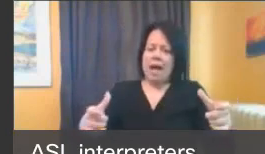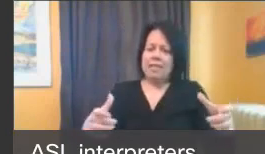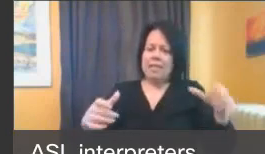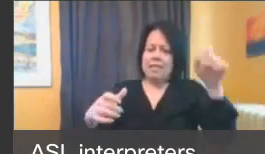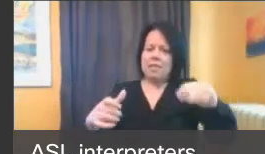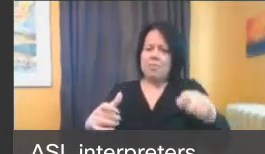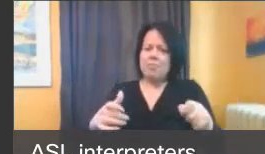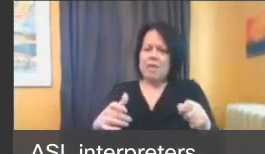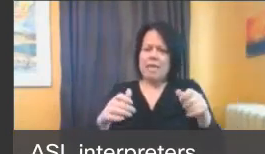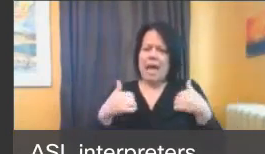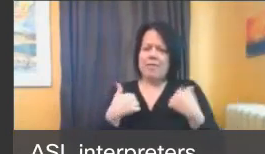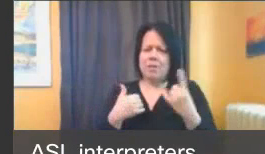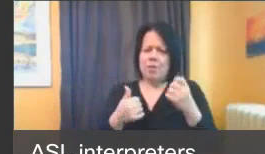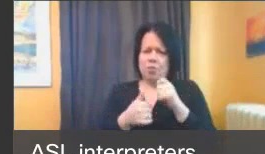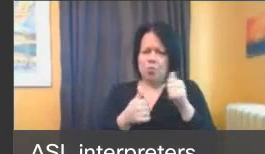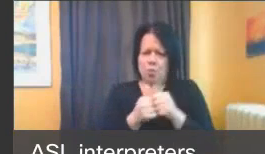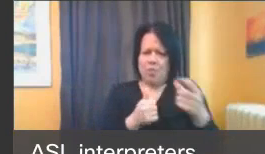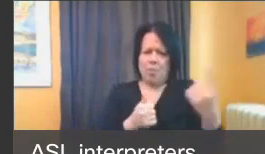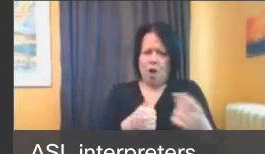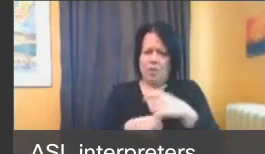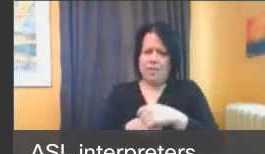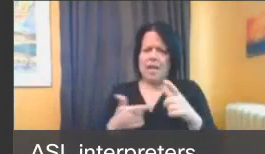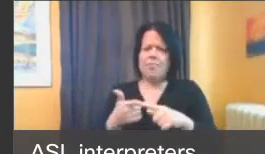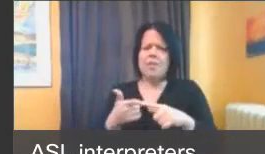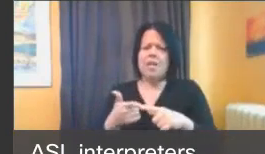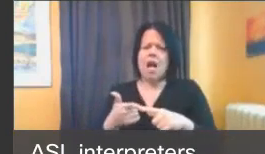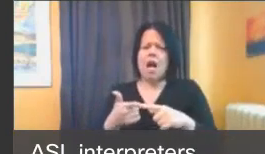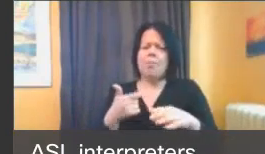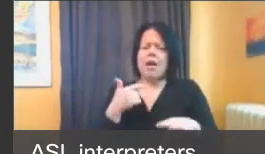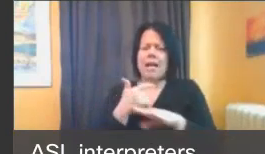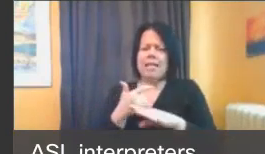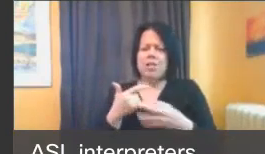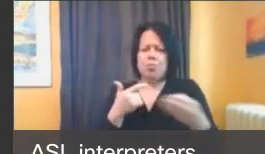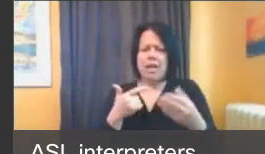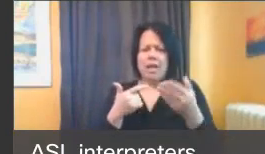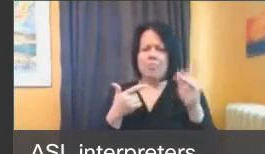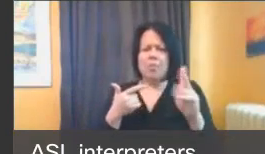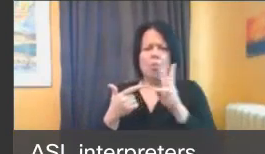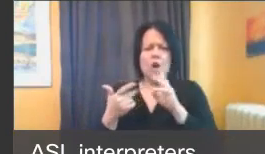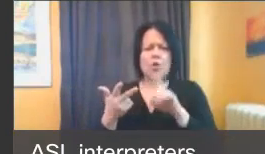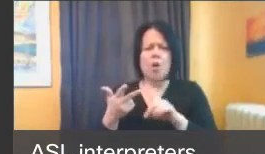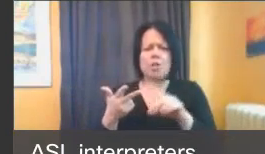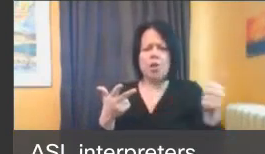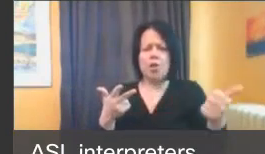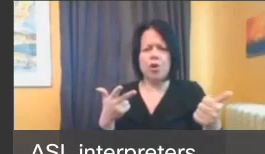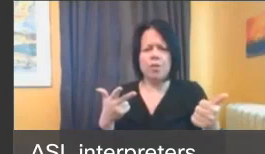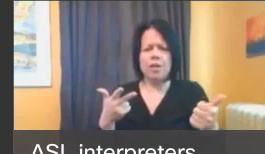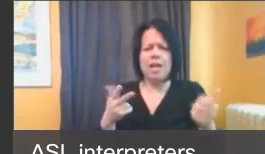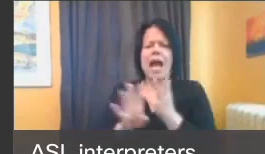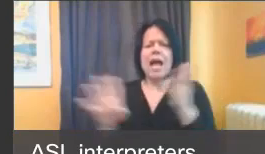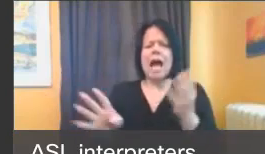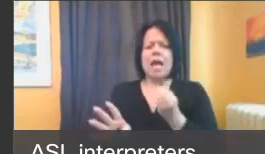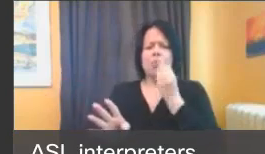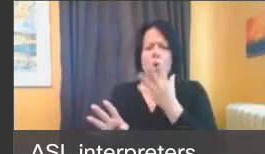the provision against bringing people water, and what was the third one, I'm sorry? The line warming ban, the